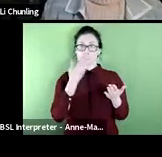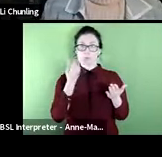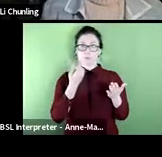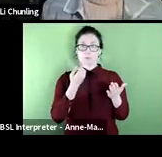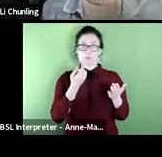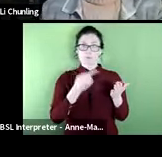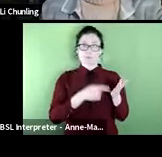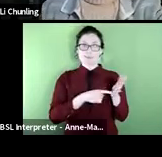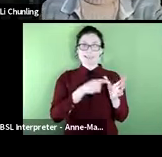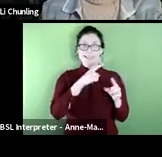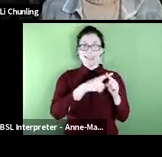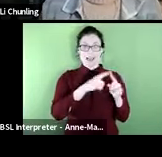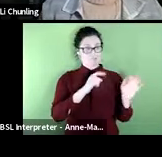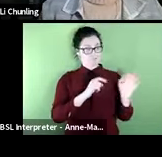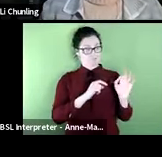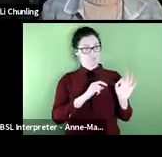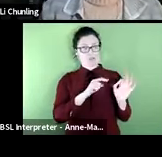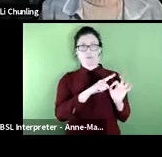super rich,